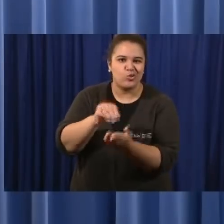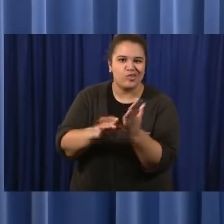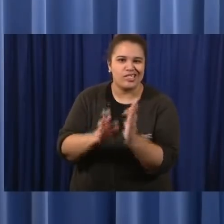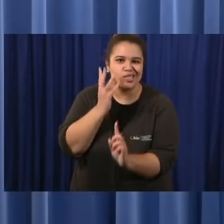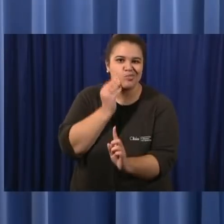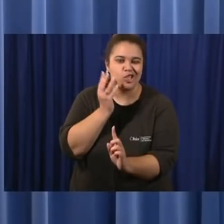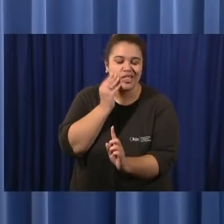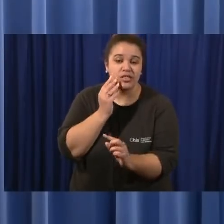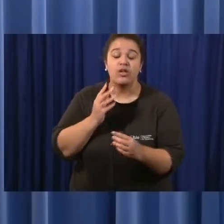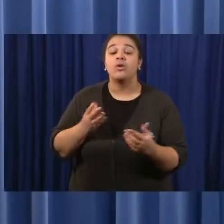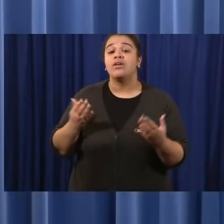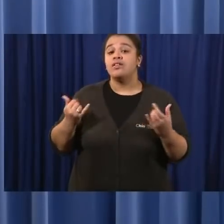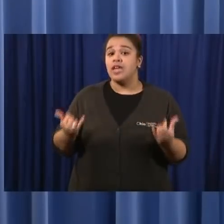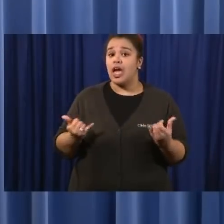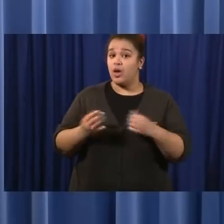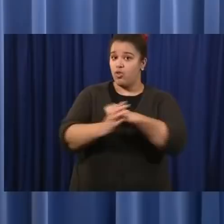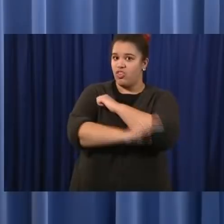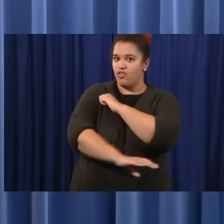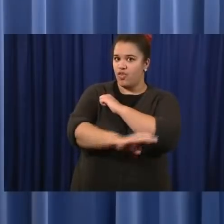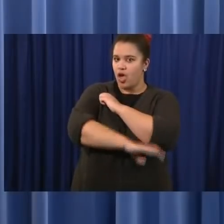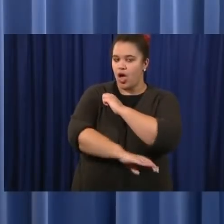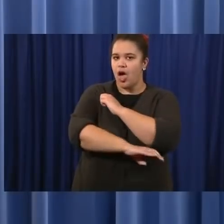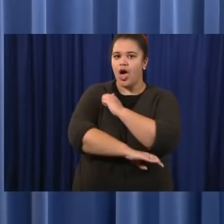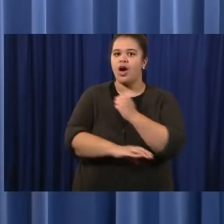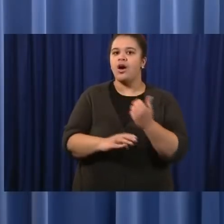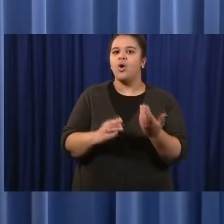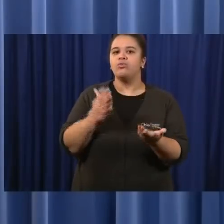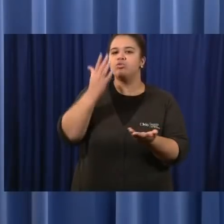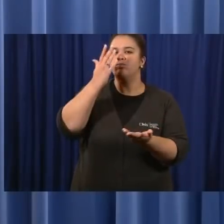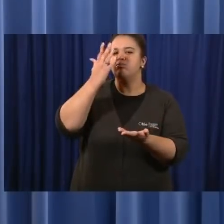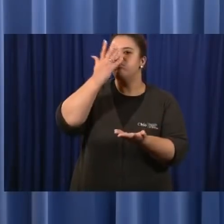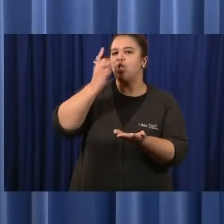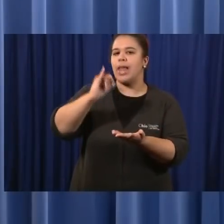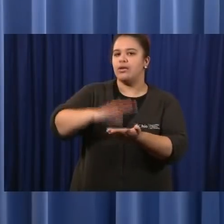be doing to ensure that kids are getting a proper education?